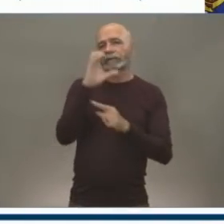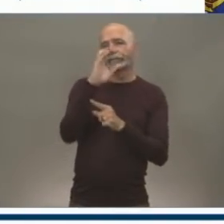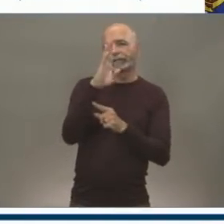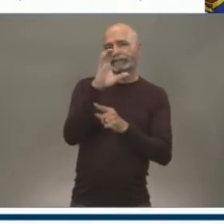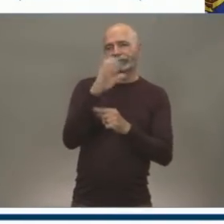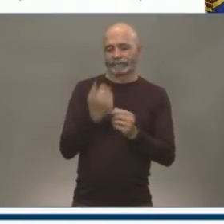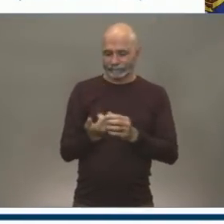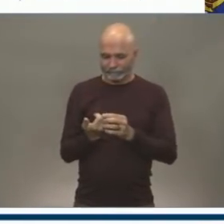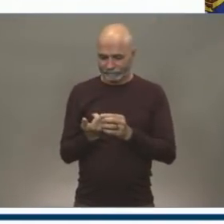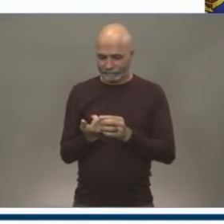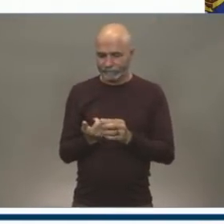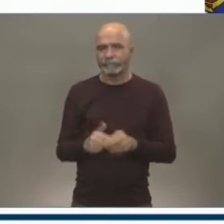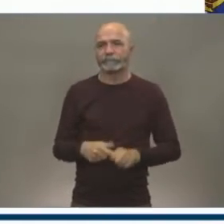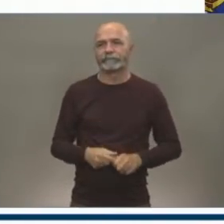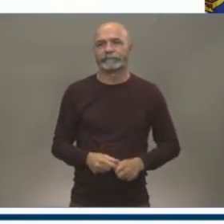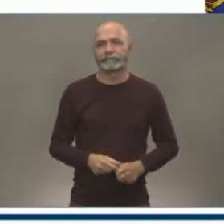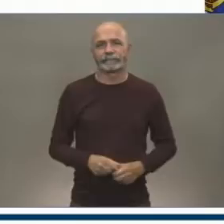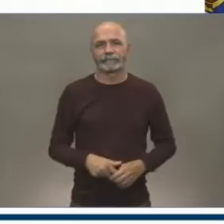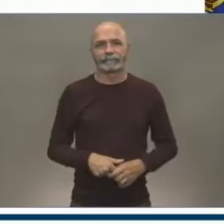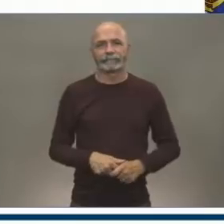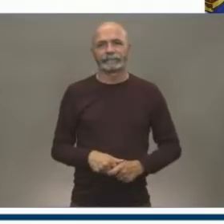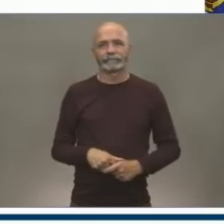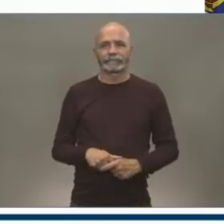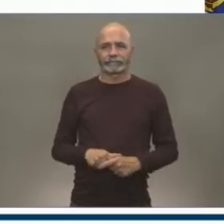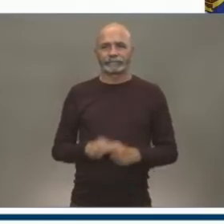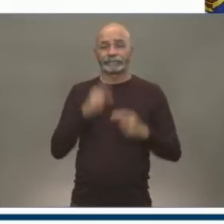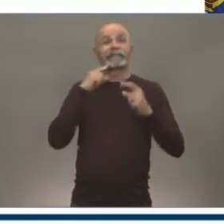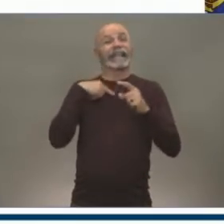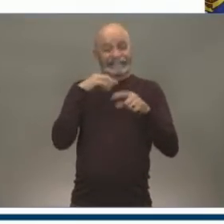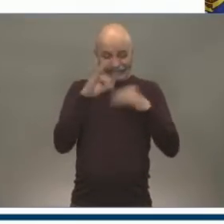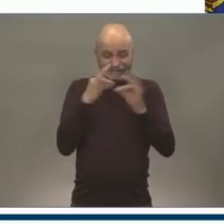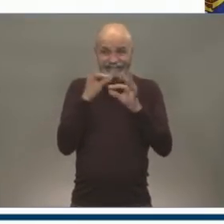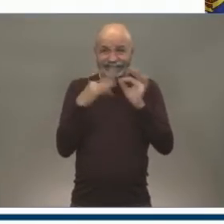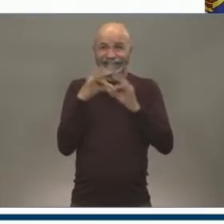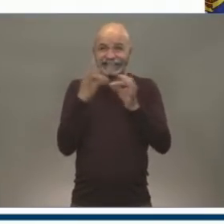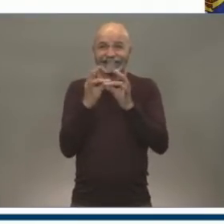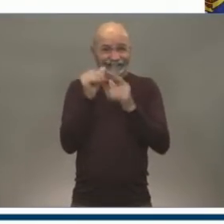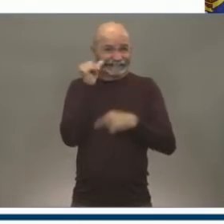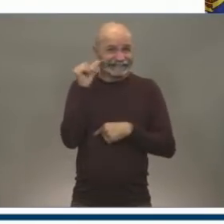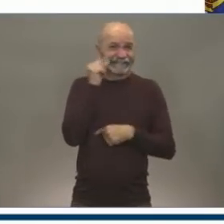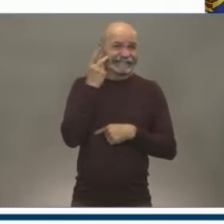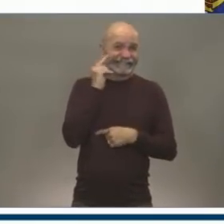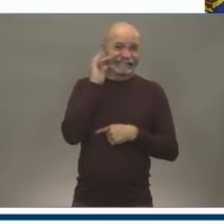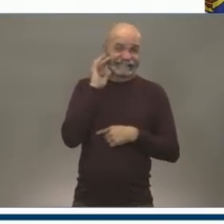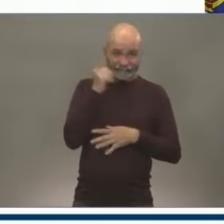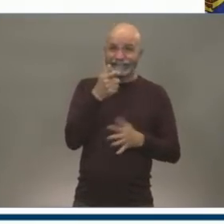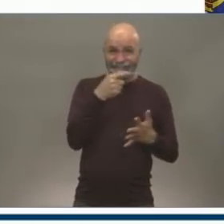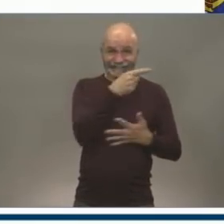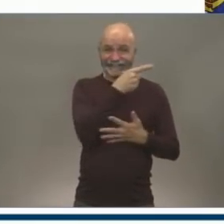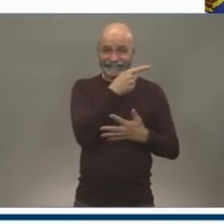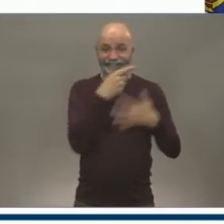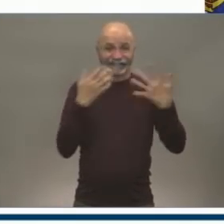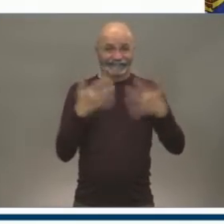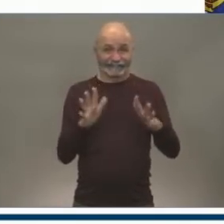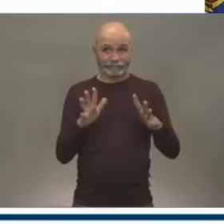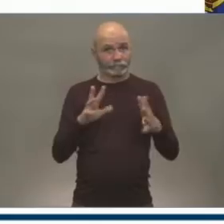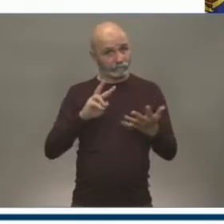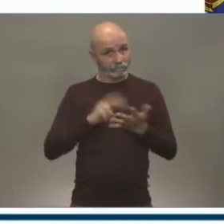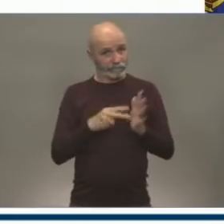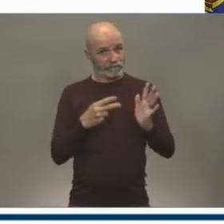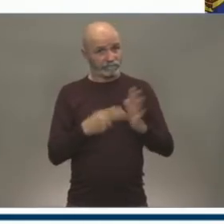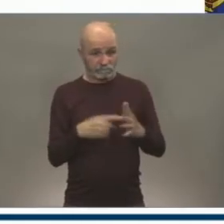conduct tests at the level that we've reached in the last couple of days do in terms of our ability to try to